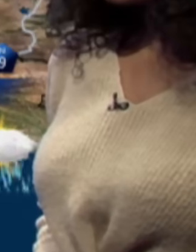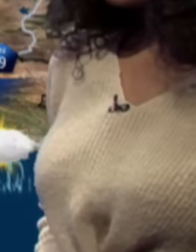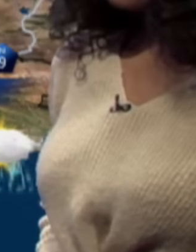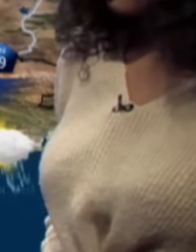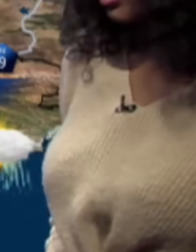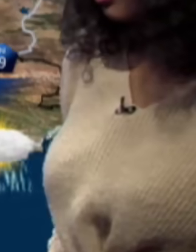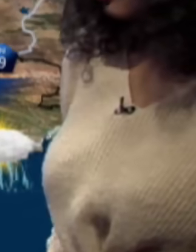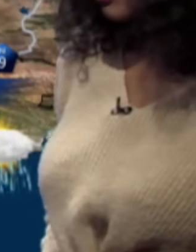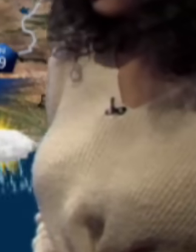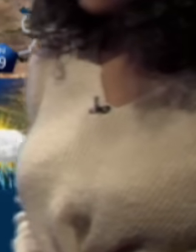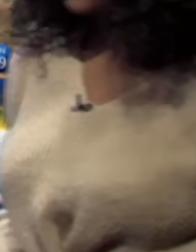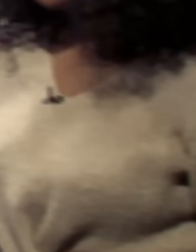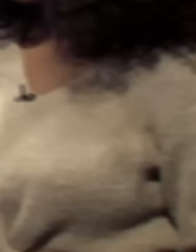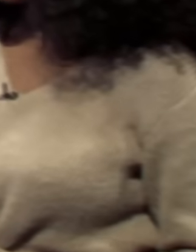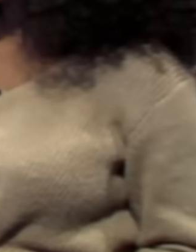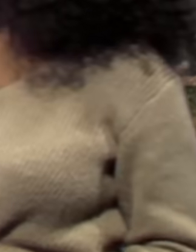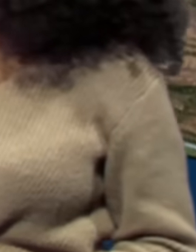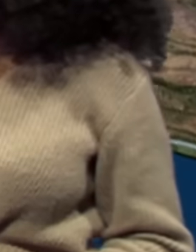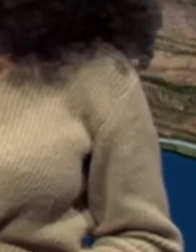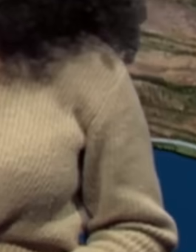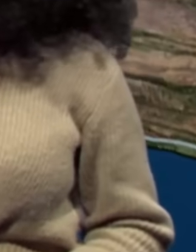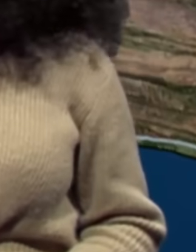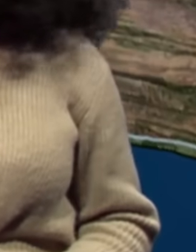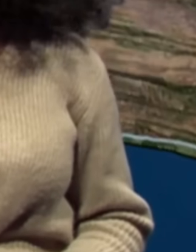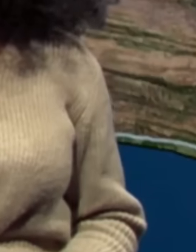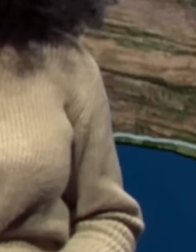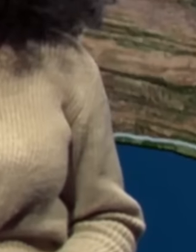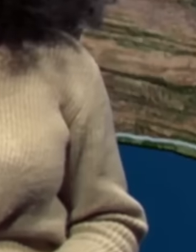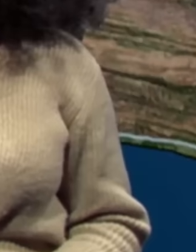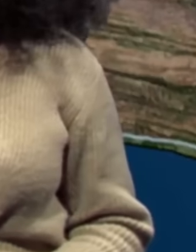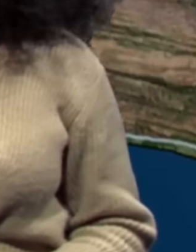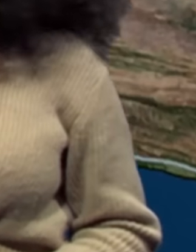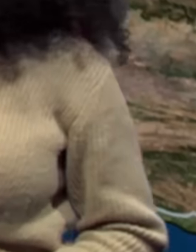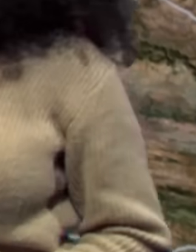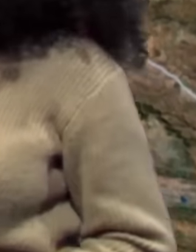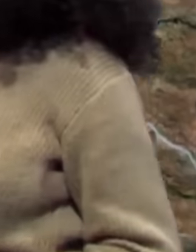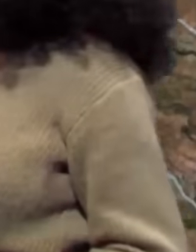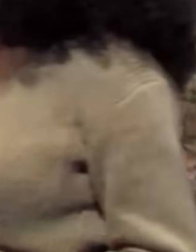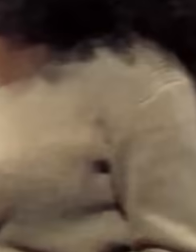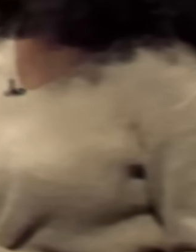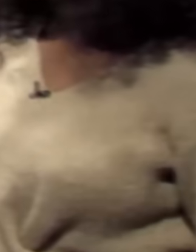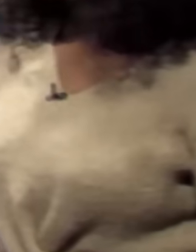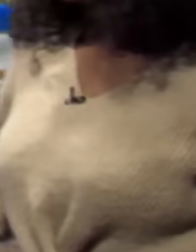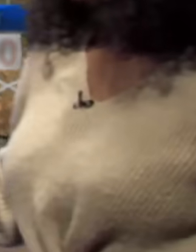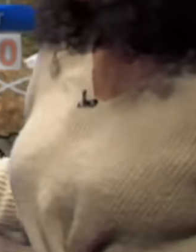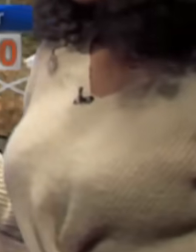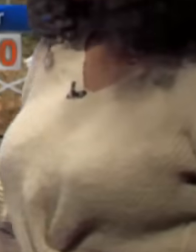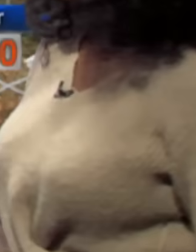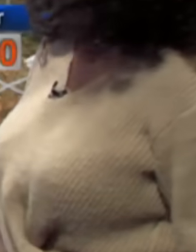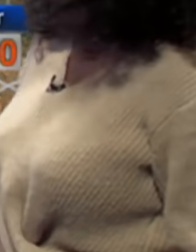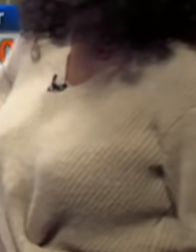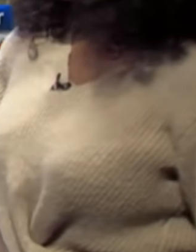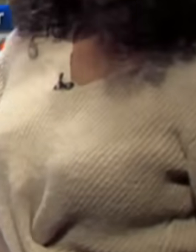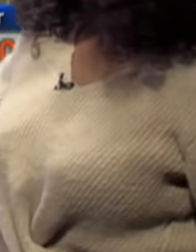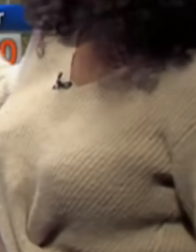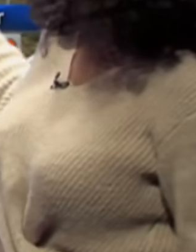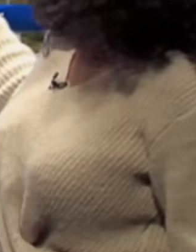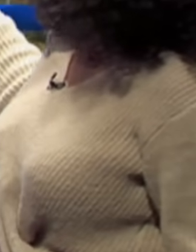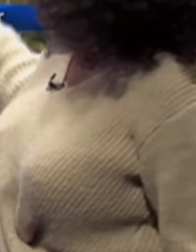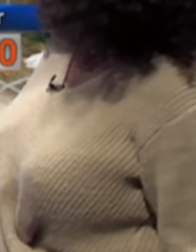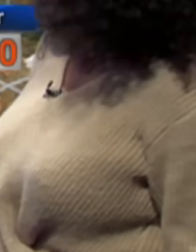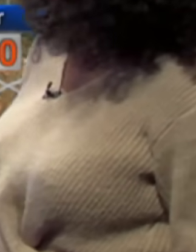di le 10 go ya go di le 17. Fa re lebelela Worcester ka digata di le 8 go ya go di le 19. Mo profenseng ya Northern Cape fa re lebelela ko